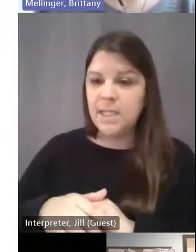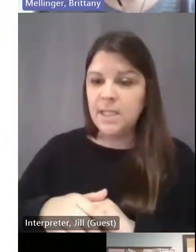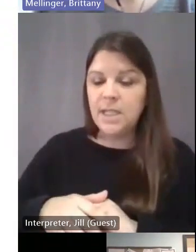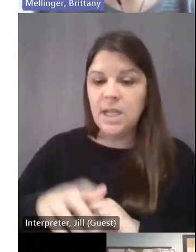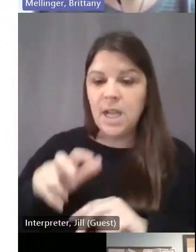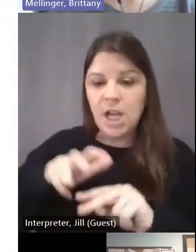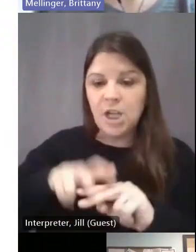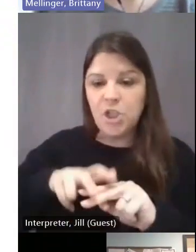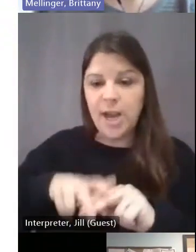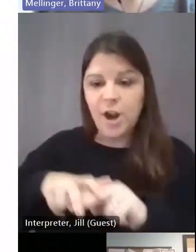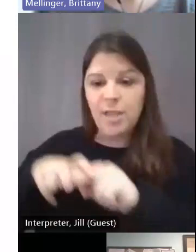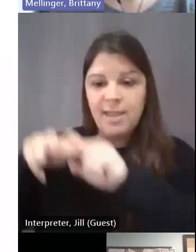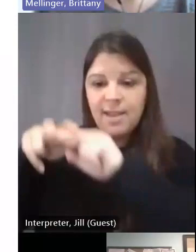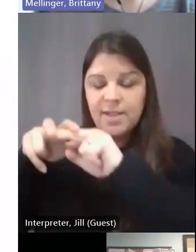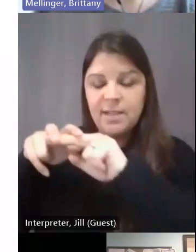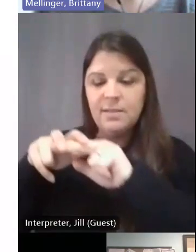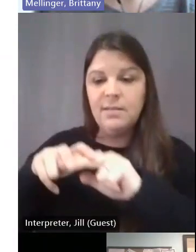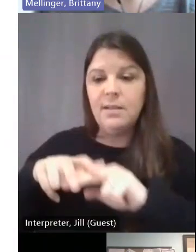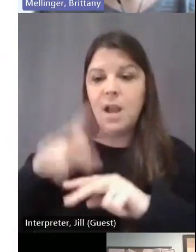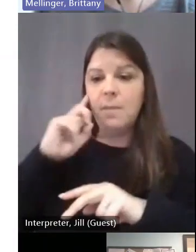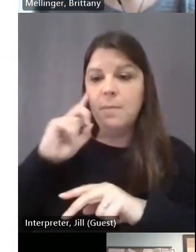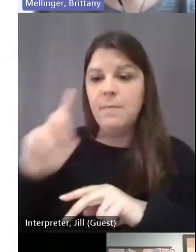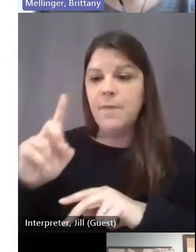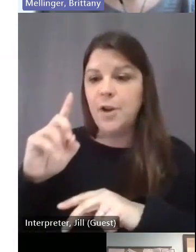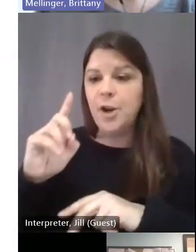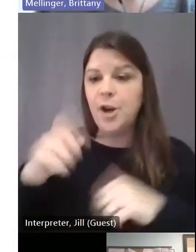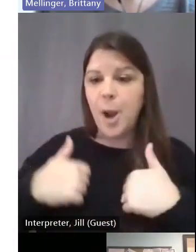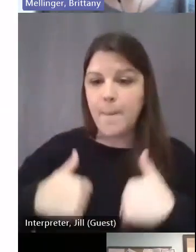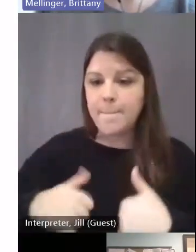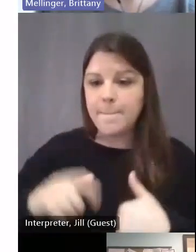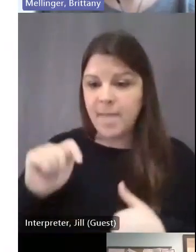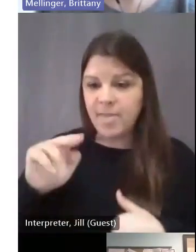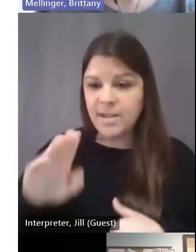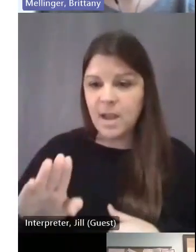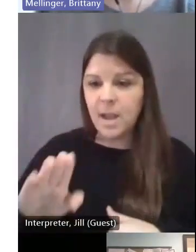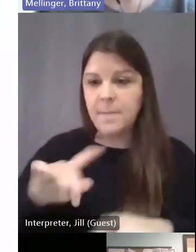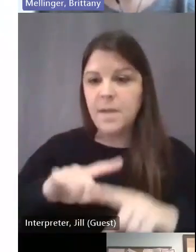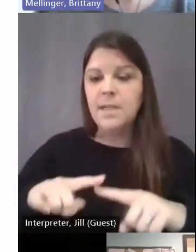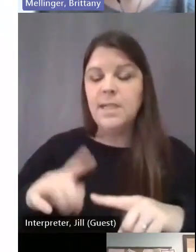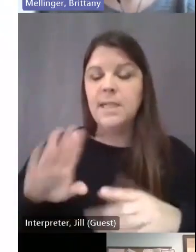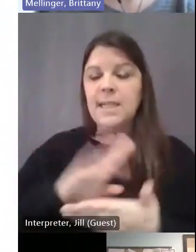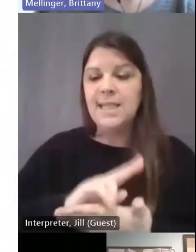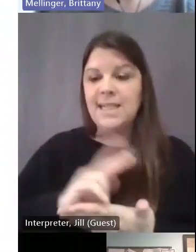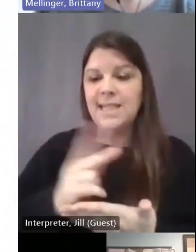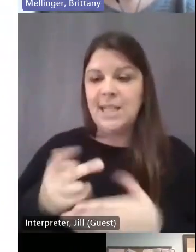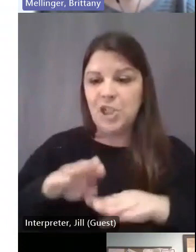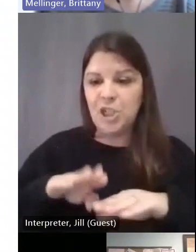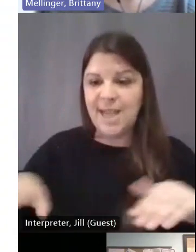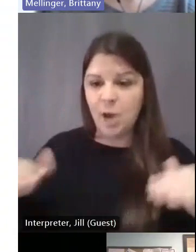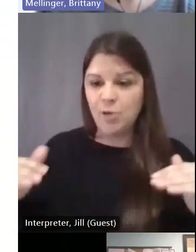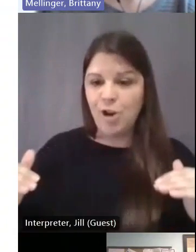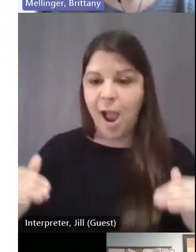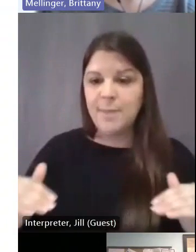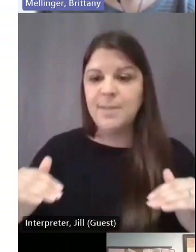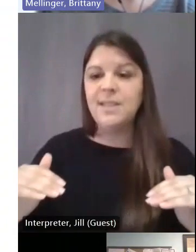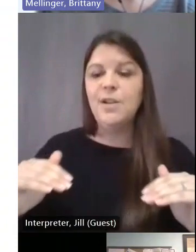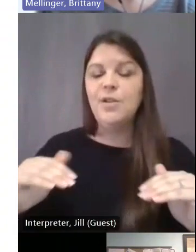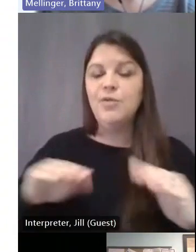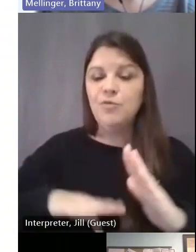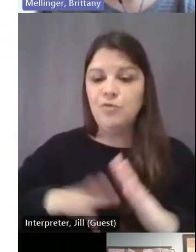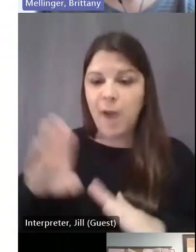chairlift or a walk-in shower, a cutout in your bathtub, kitchen counter height, or ramps. Absolutely. Those are all great examples of